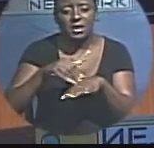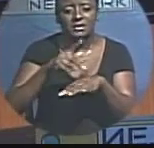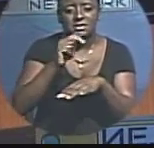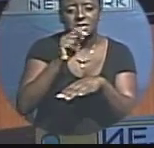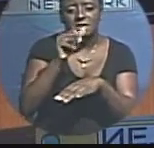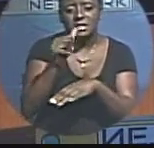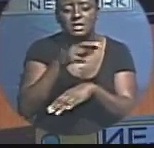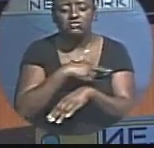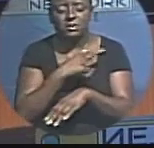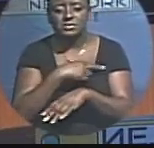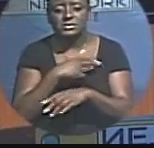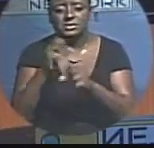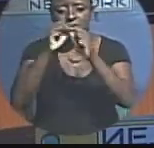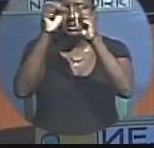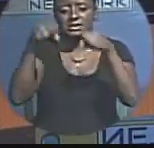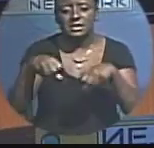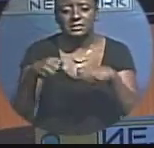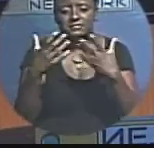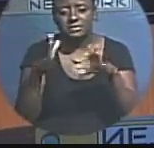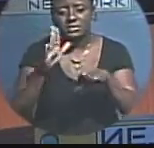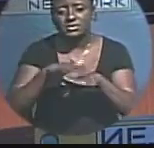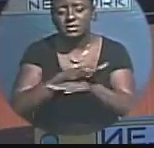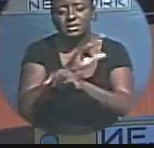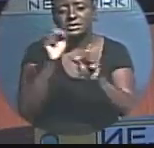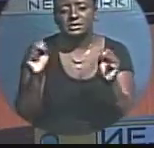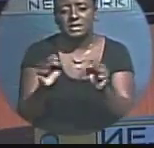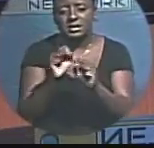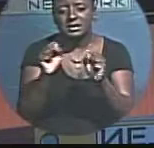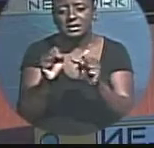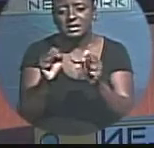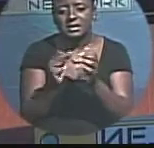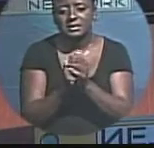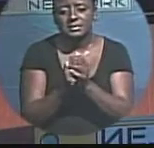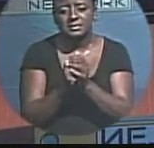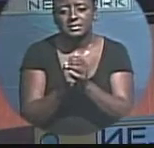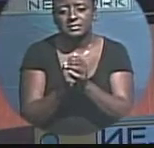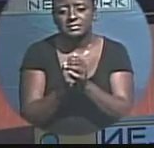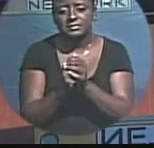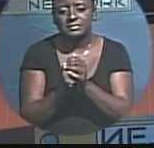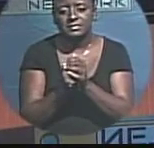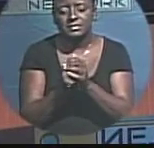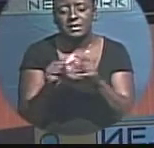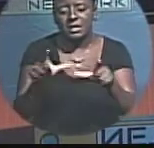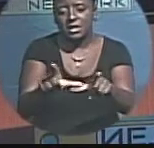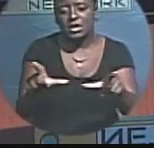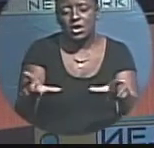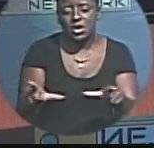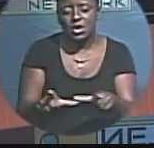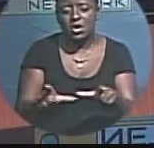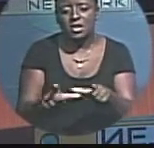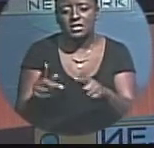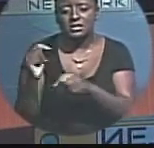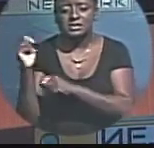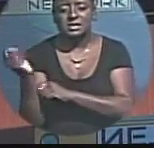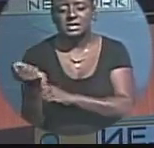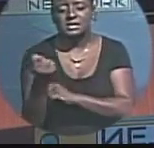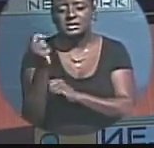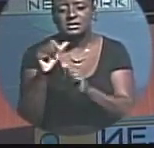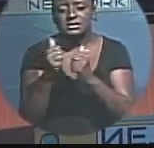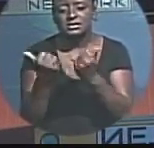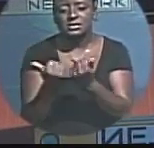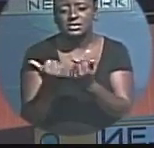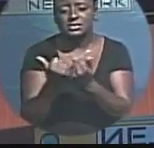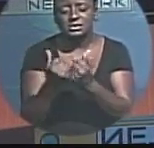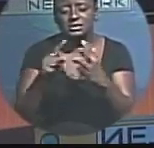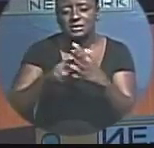complete themselves on Saturday over there as well. The Bahamas Lawn Tennis Association ITF Junkanoo Bowl will get started Saturday as well at the